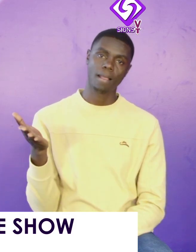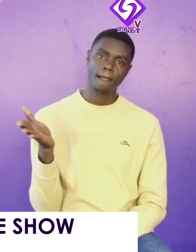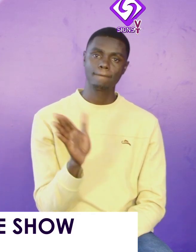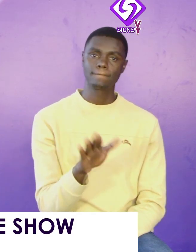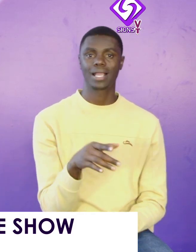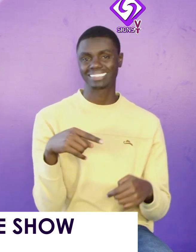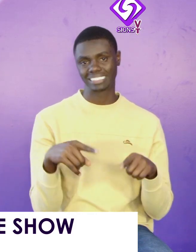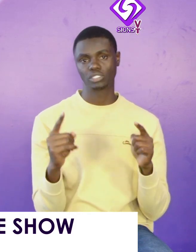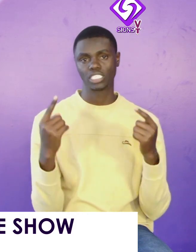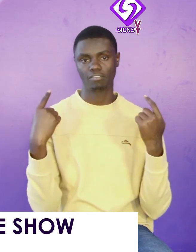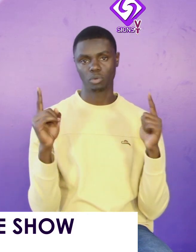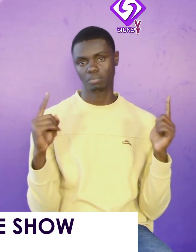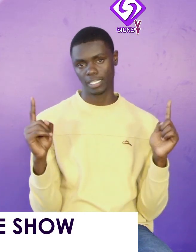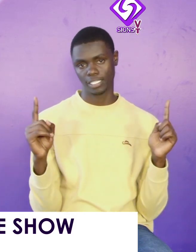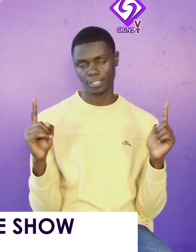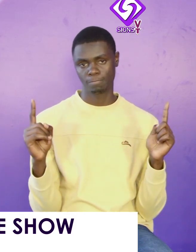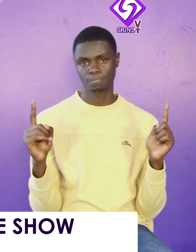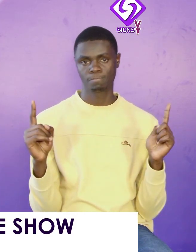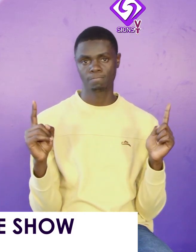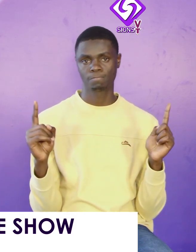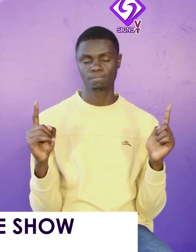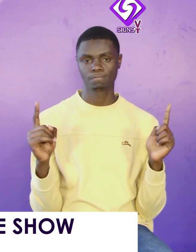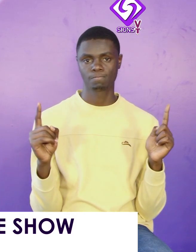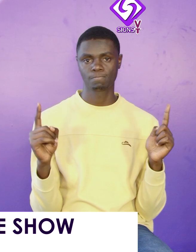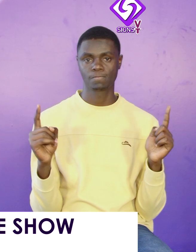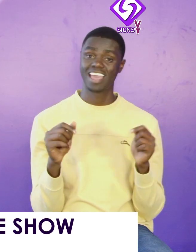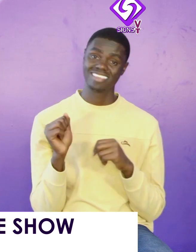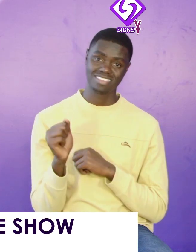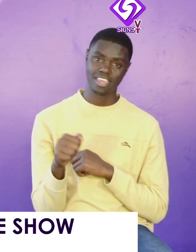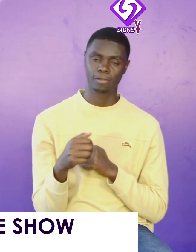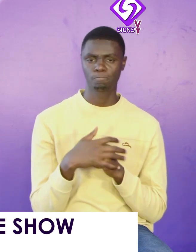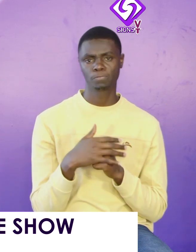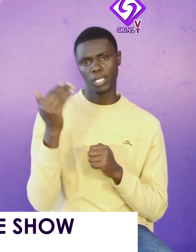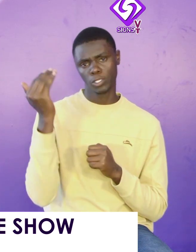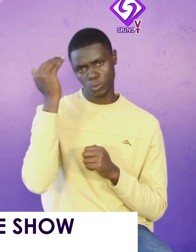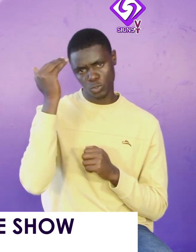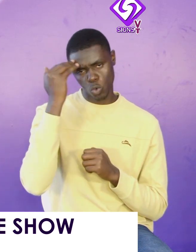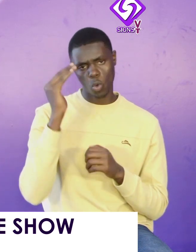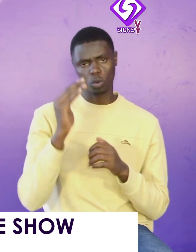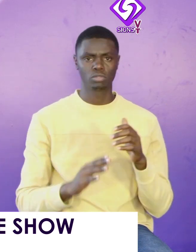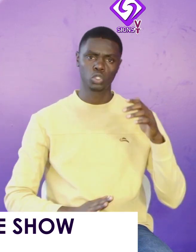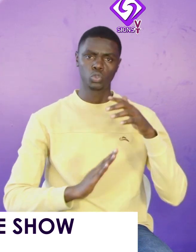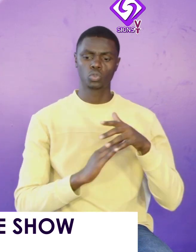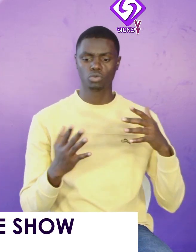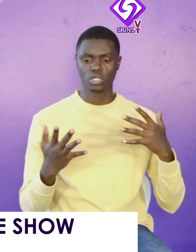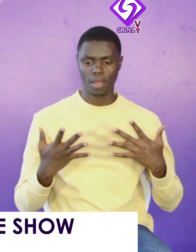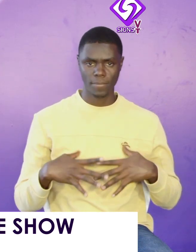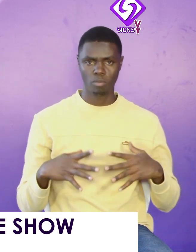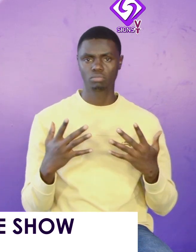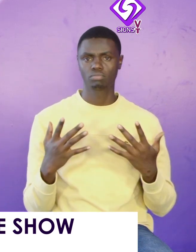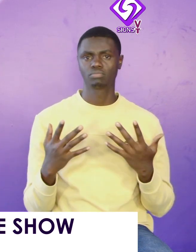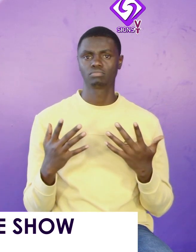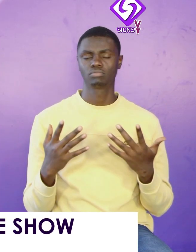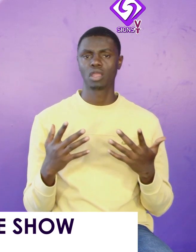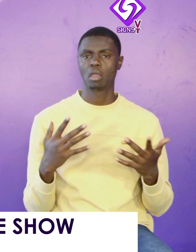of prosperity and success? Yeah. Did you know that superior people, even though